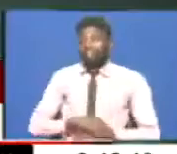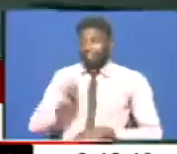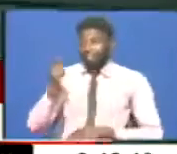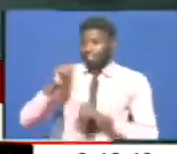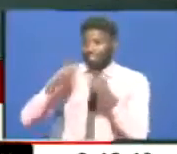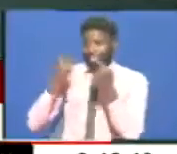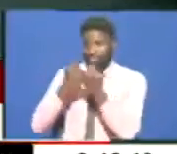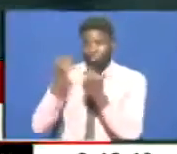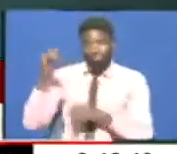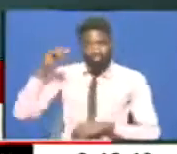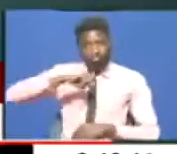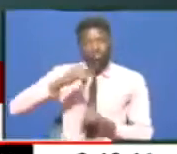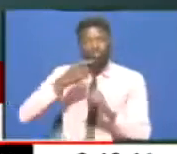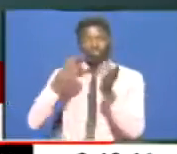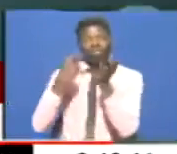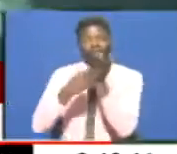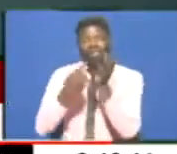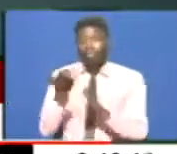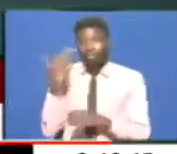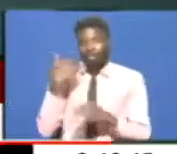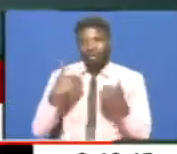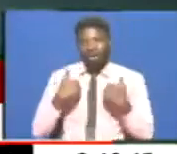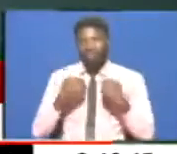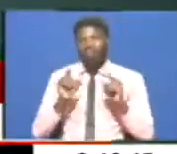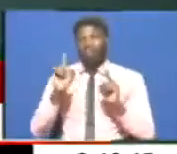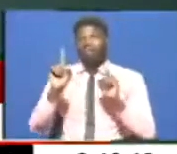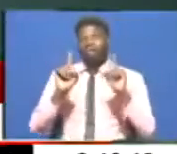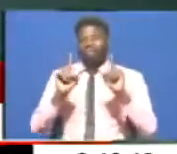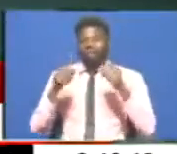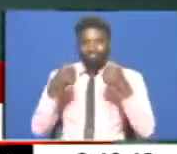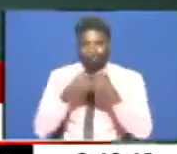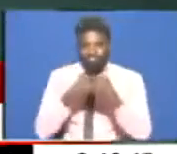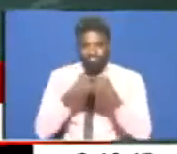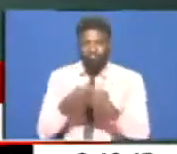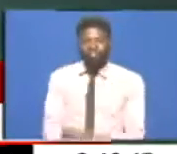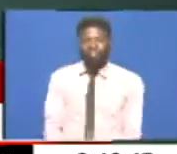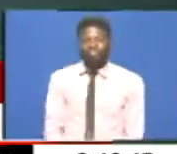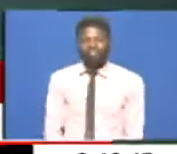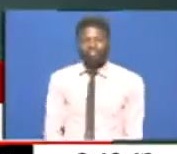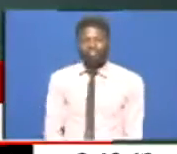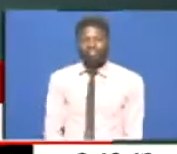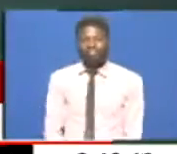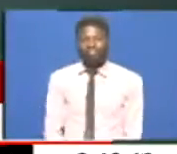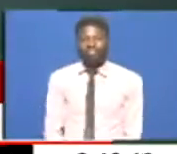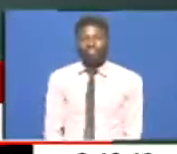where they held the Cranes to a 1-1 draw. Frederick Mwoki for Easy Friday.